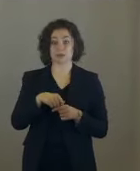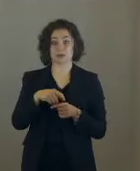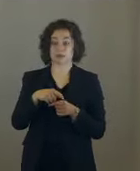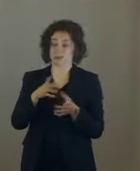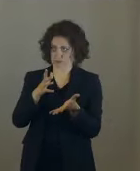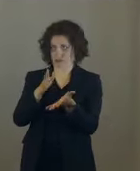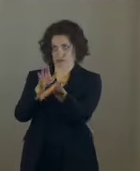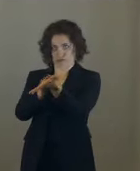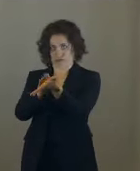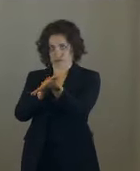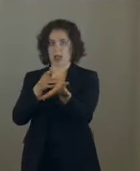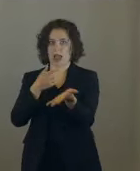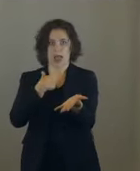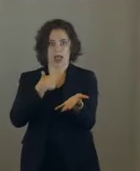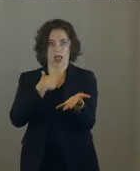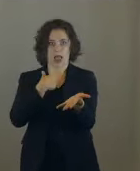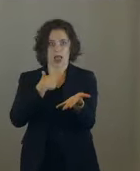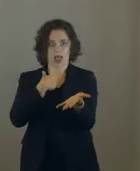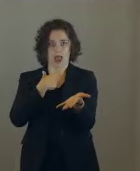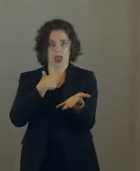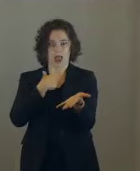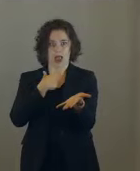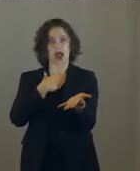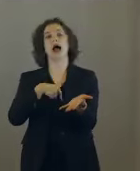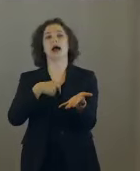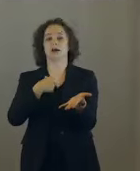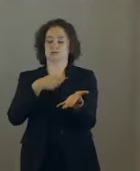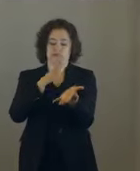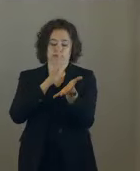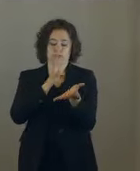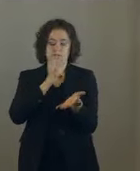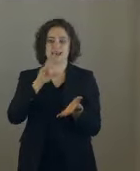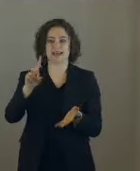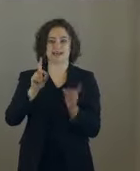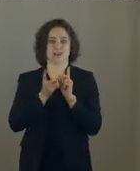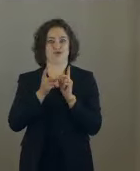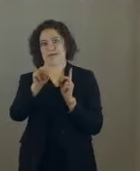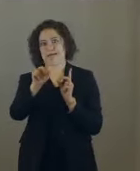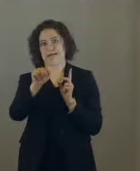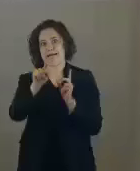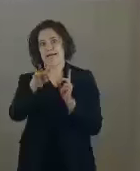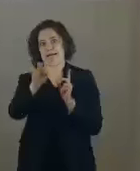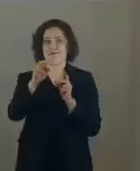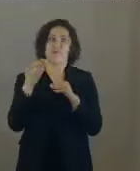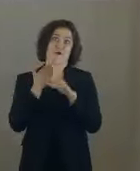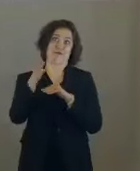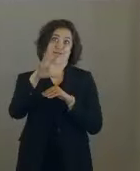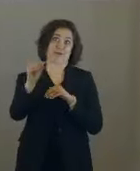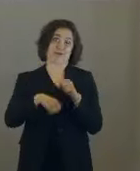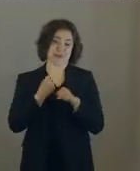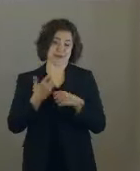and I'm speaking as a digital native of over 50 years. So that was back in the punch card era.